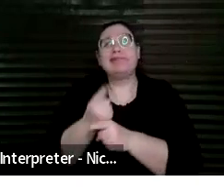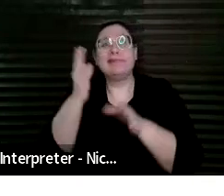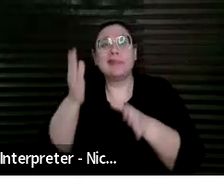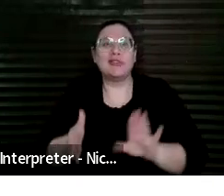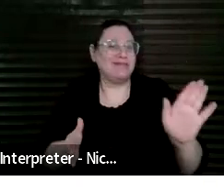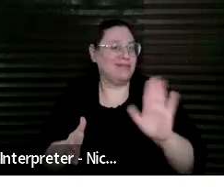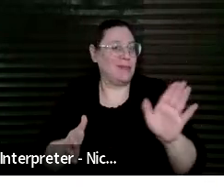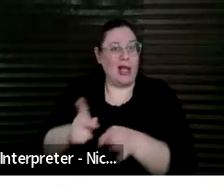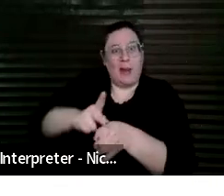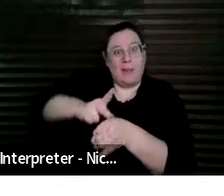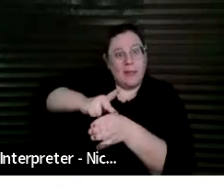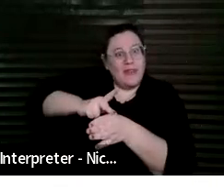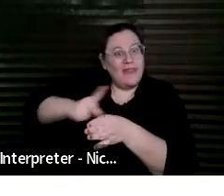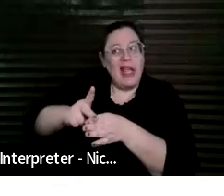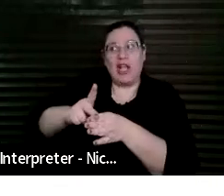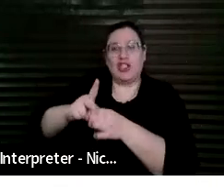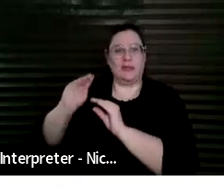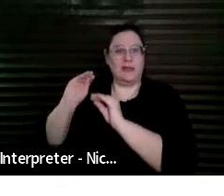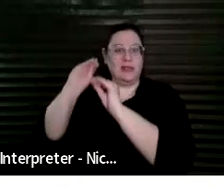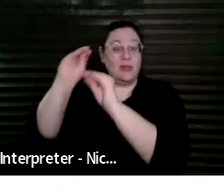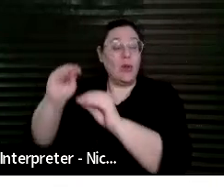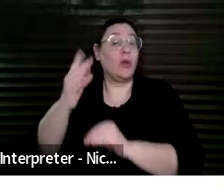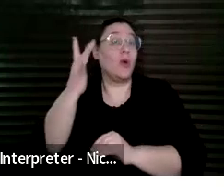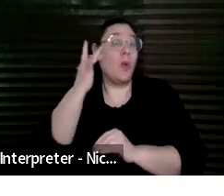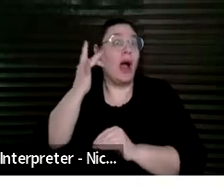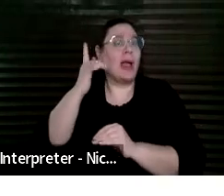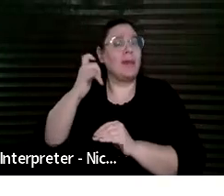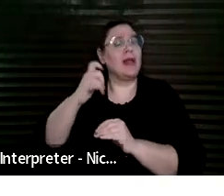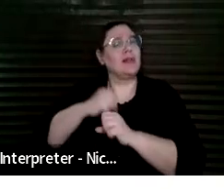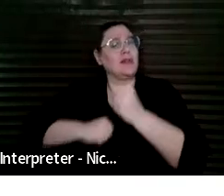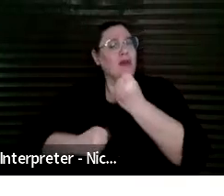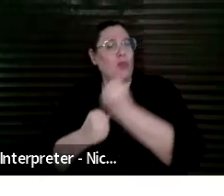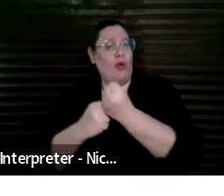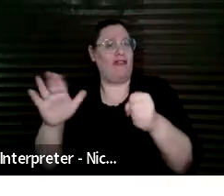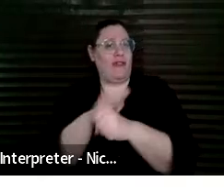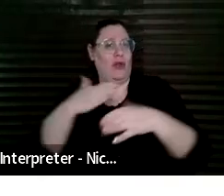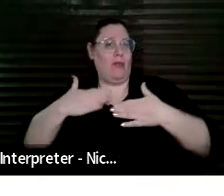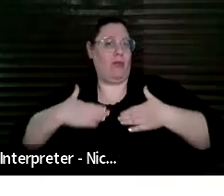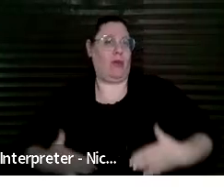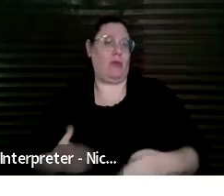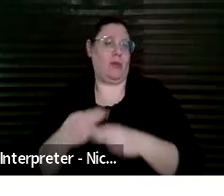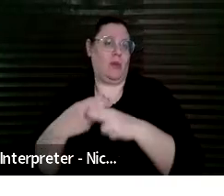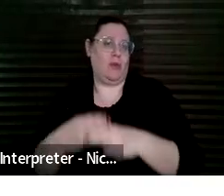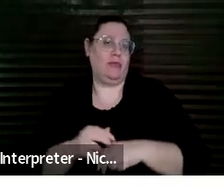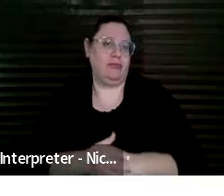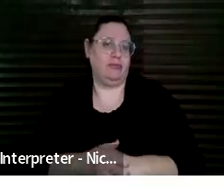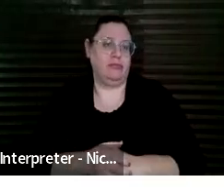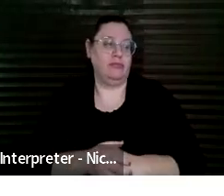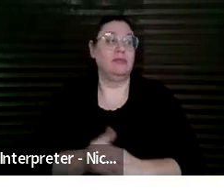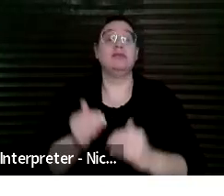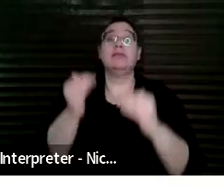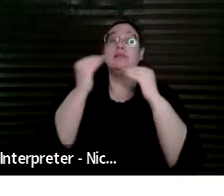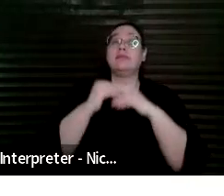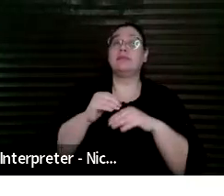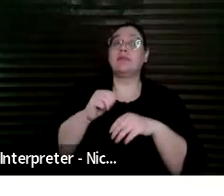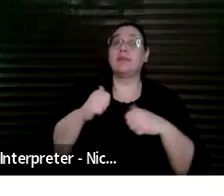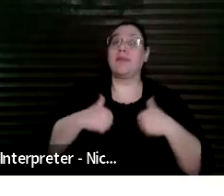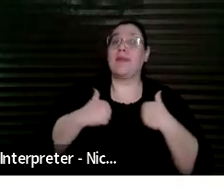support full body weight with use. A bath chair helps facilitate